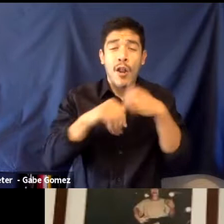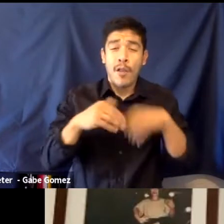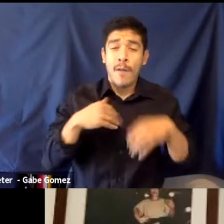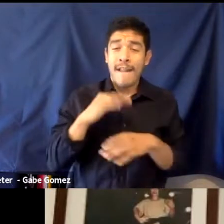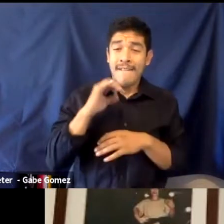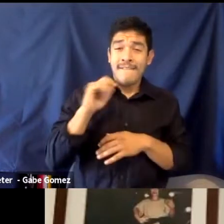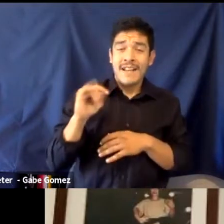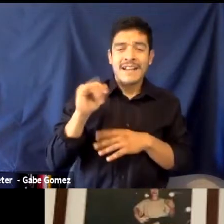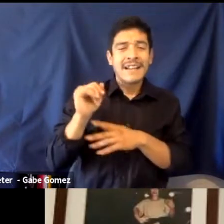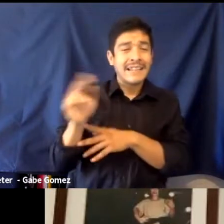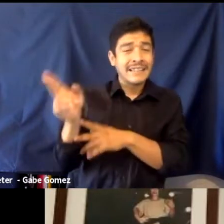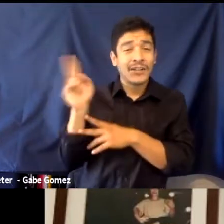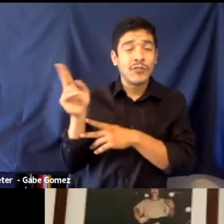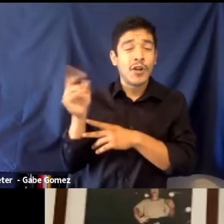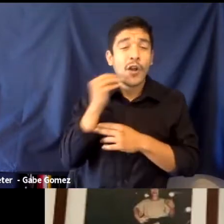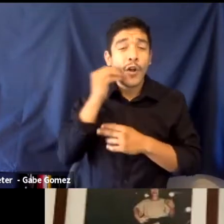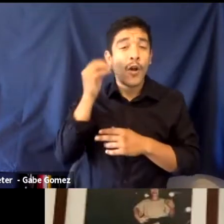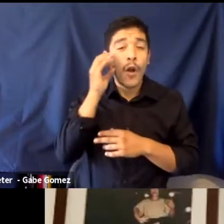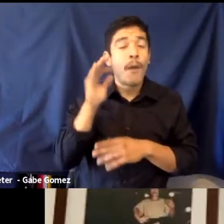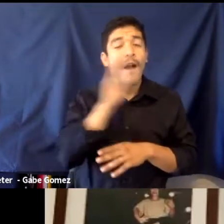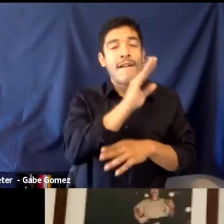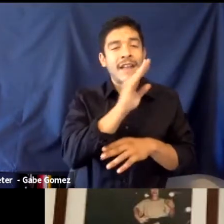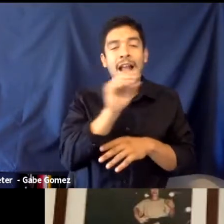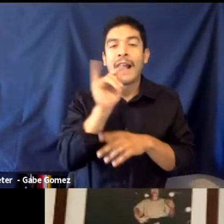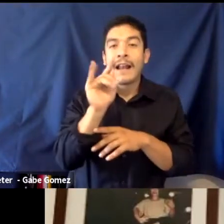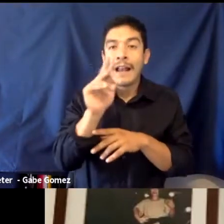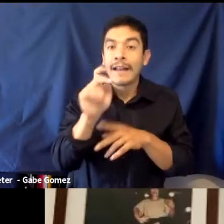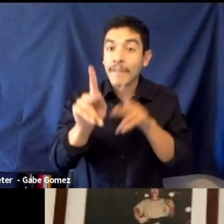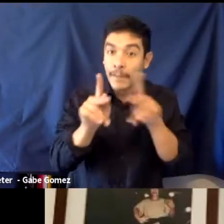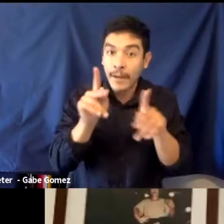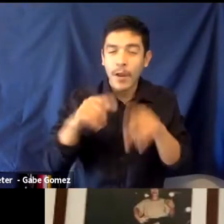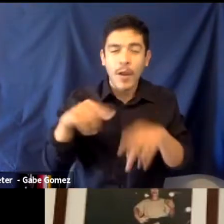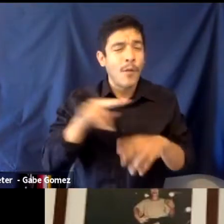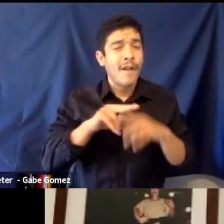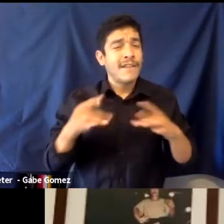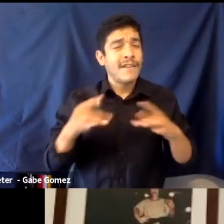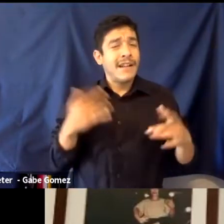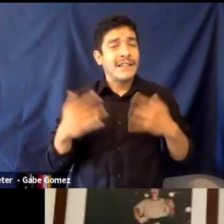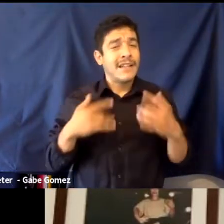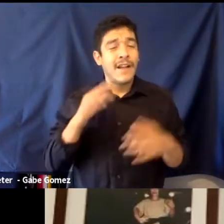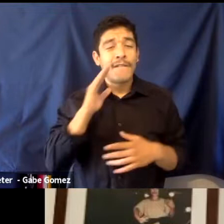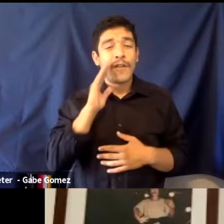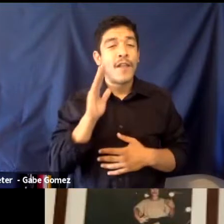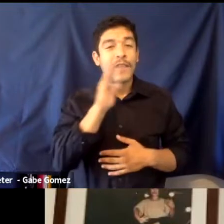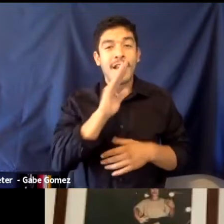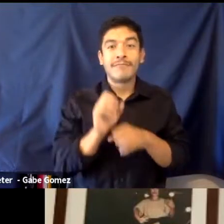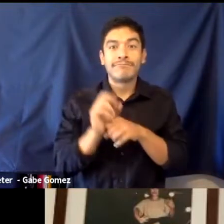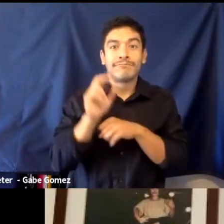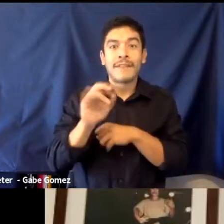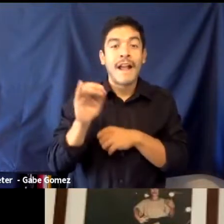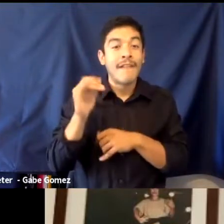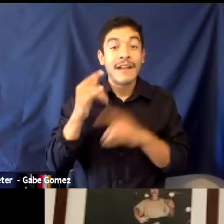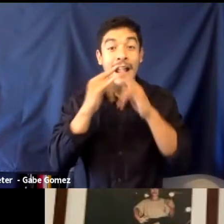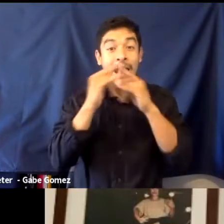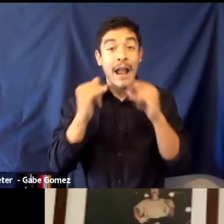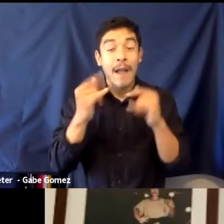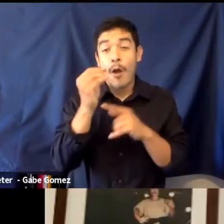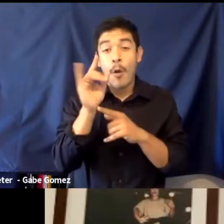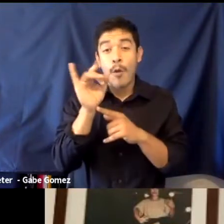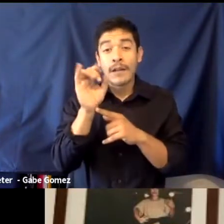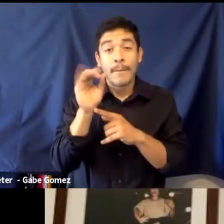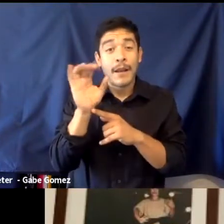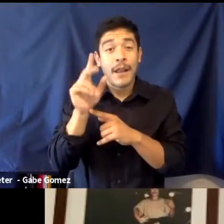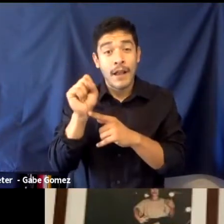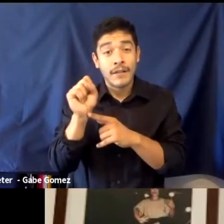is historically the home of Indigenous peoples. We're so excited for the launch of Camp GoldieBlox and even more excited to